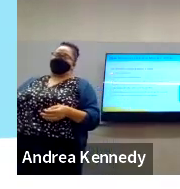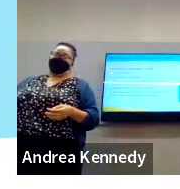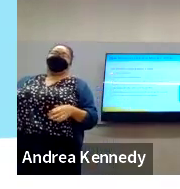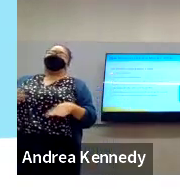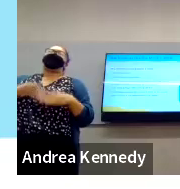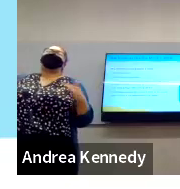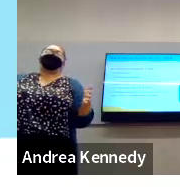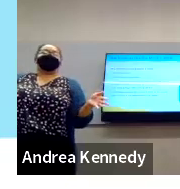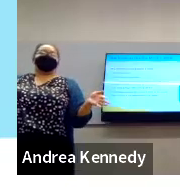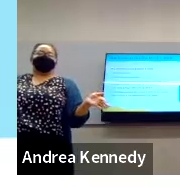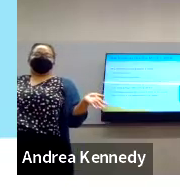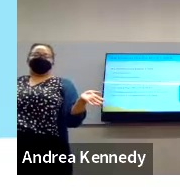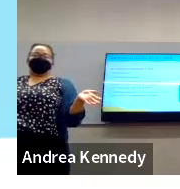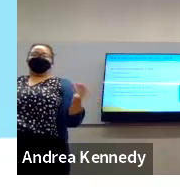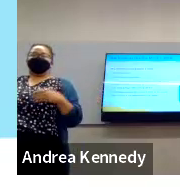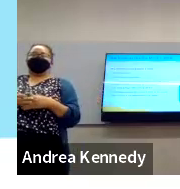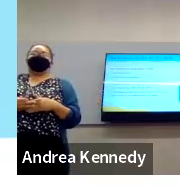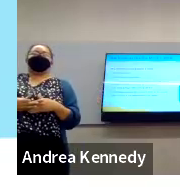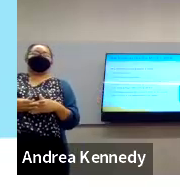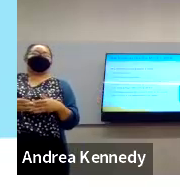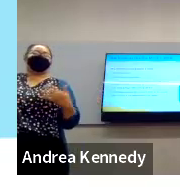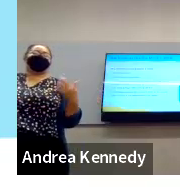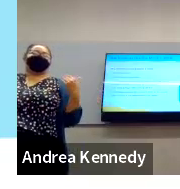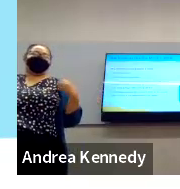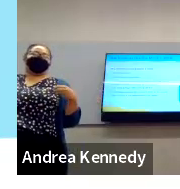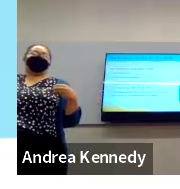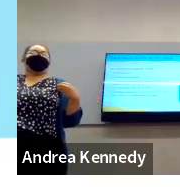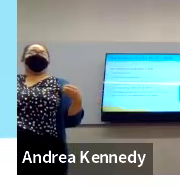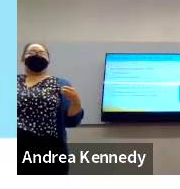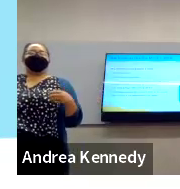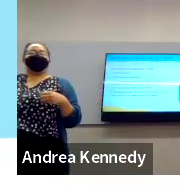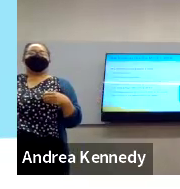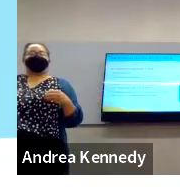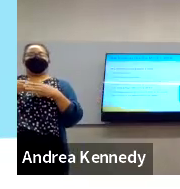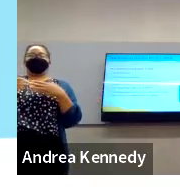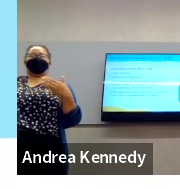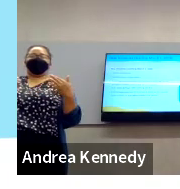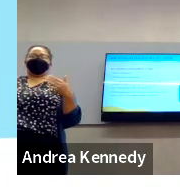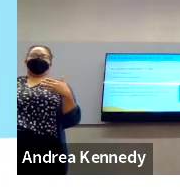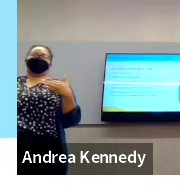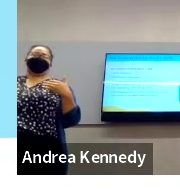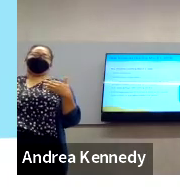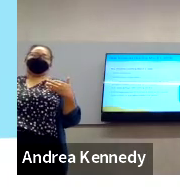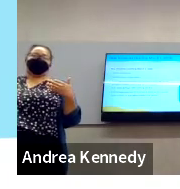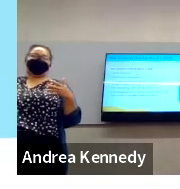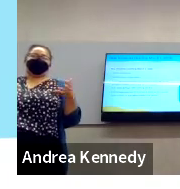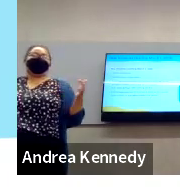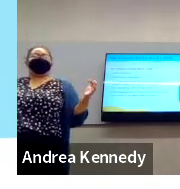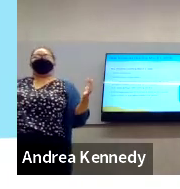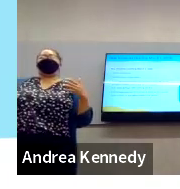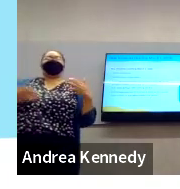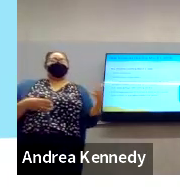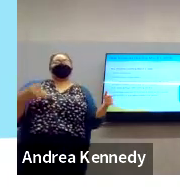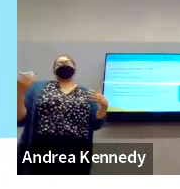to PG&E, those are gonna continue on. So the only ones that are gonna go away are gonna be those ones that used to be